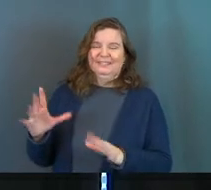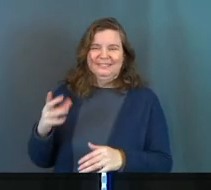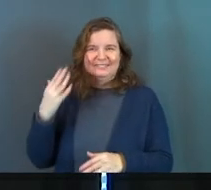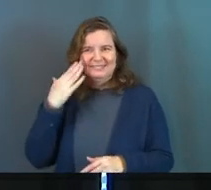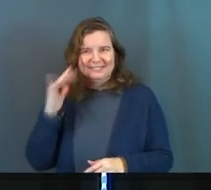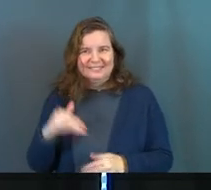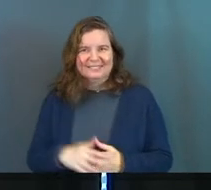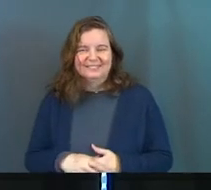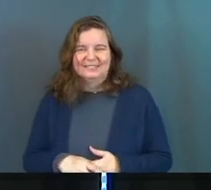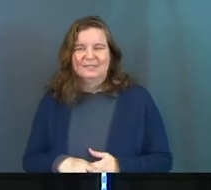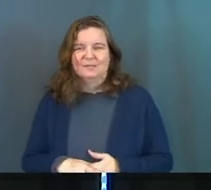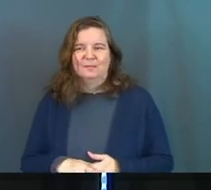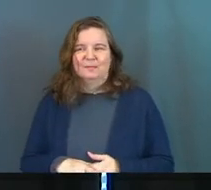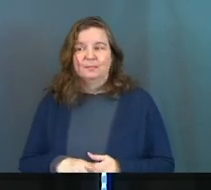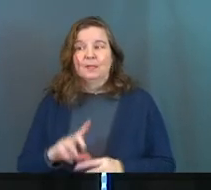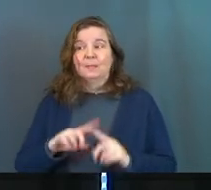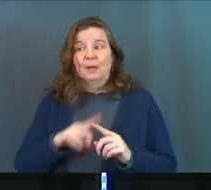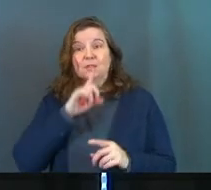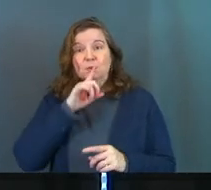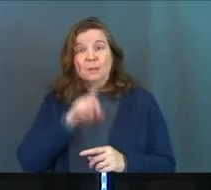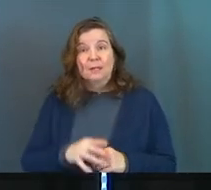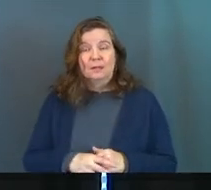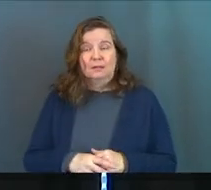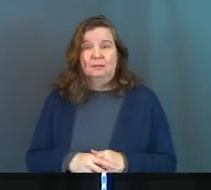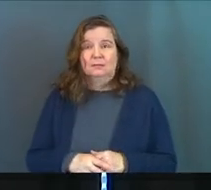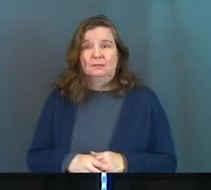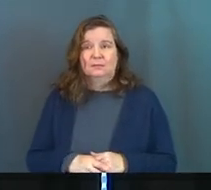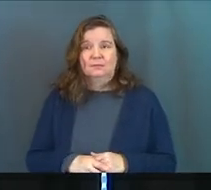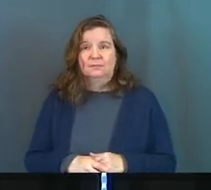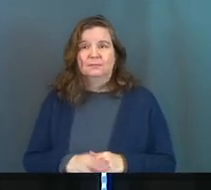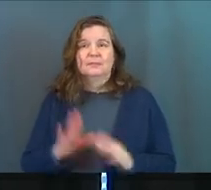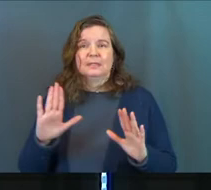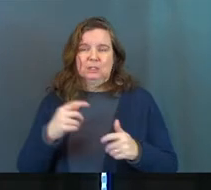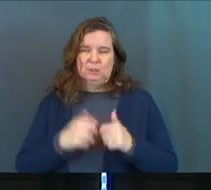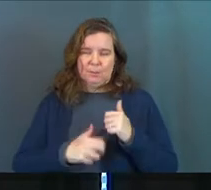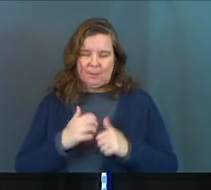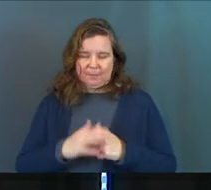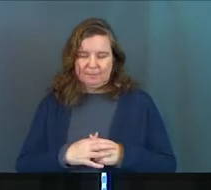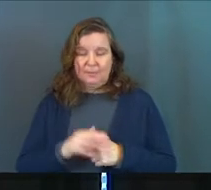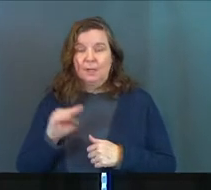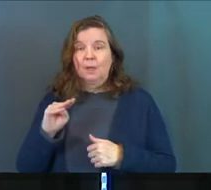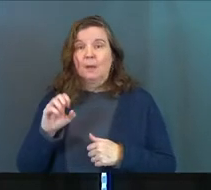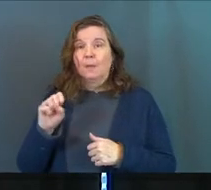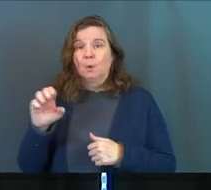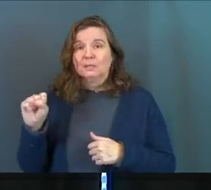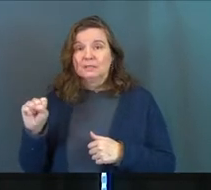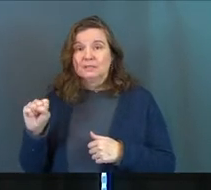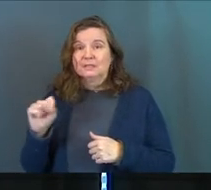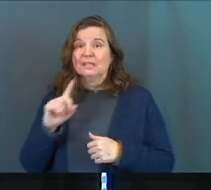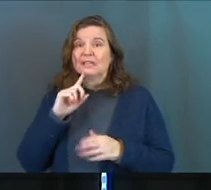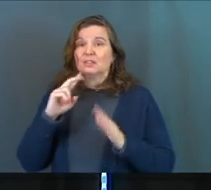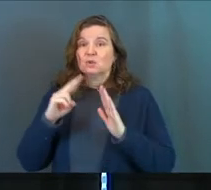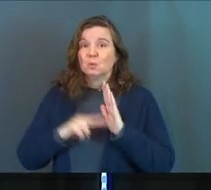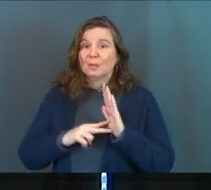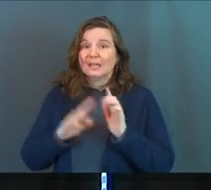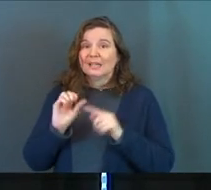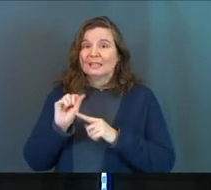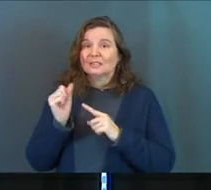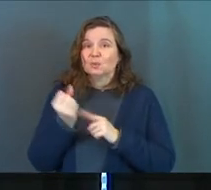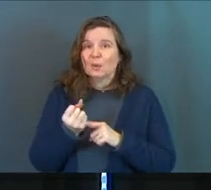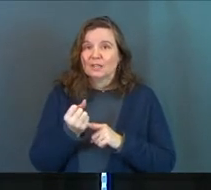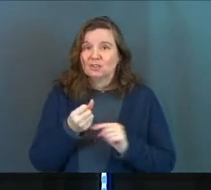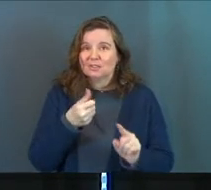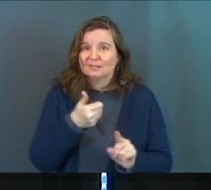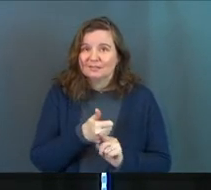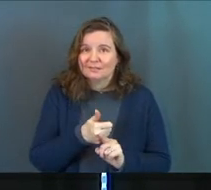know. But it's real. Here's the problem. Moses is reading his